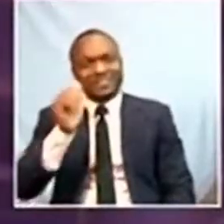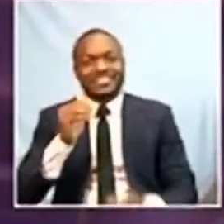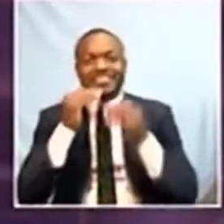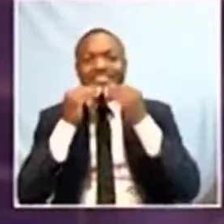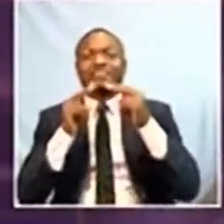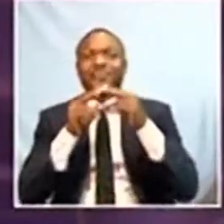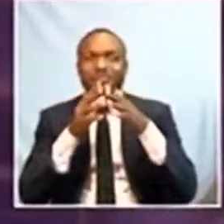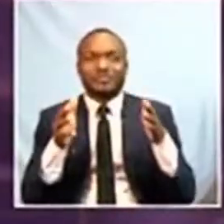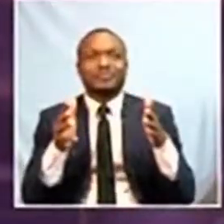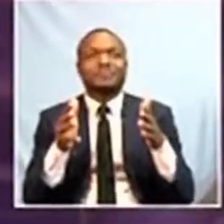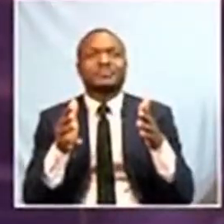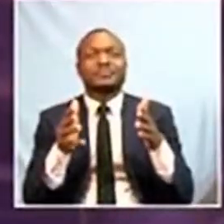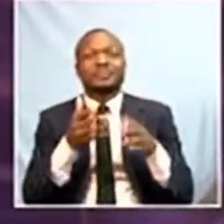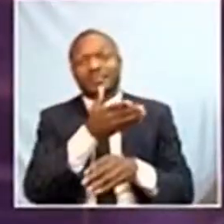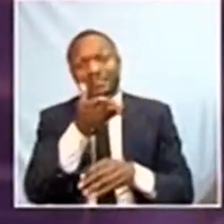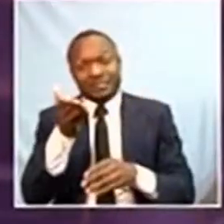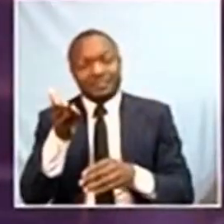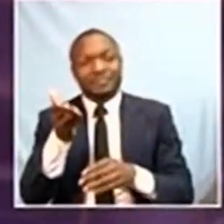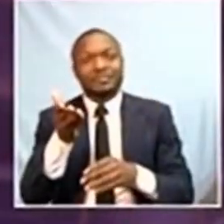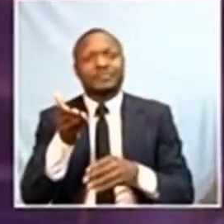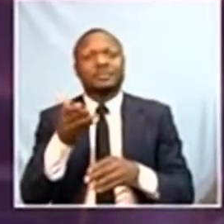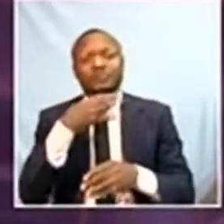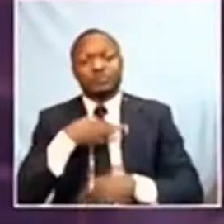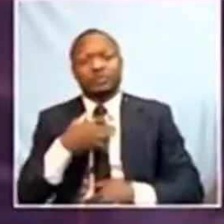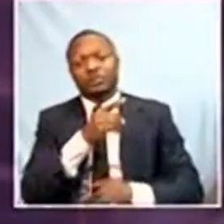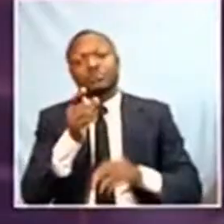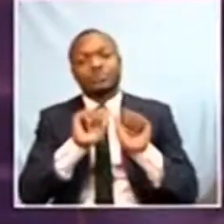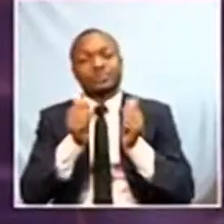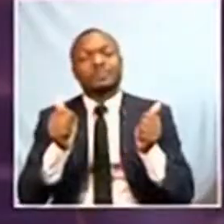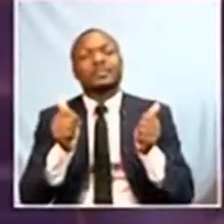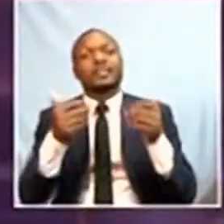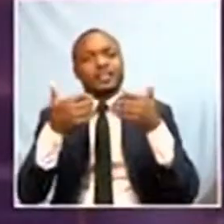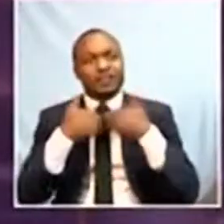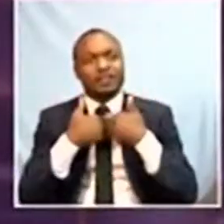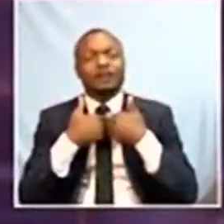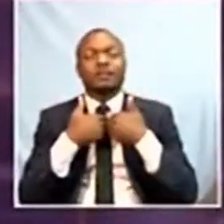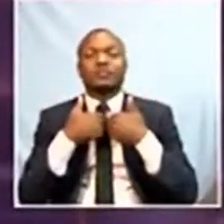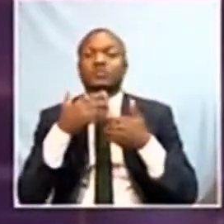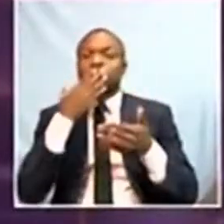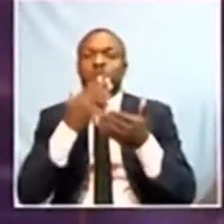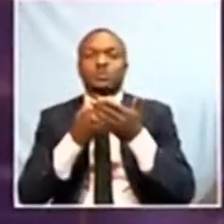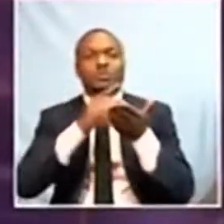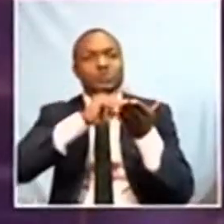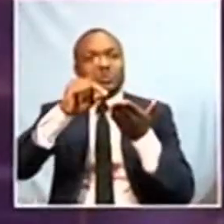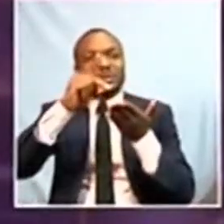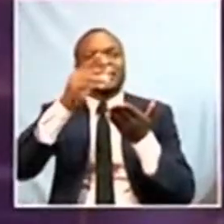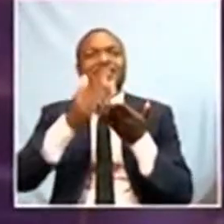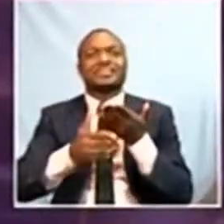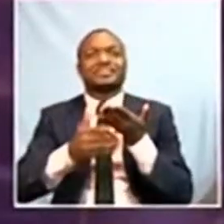so much for that correction. We wish you well and have a pleasant weekend.